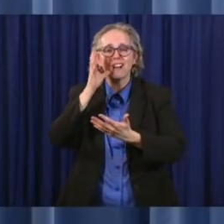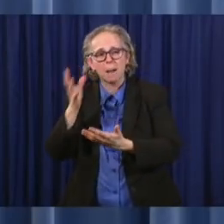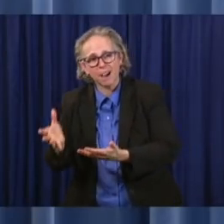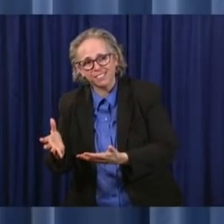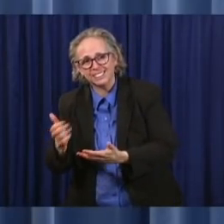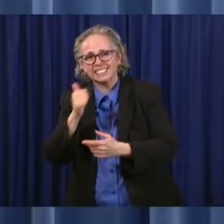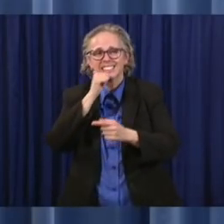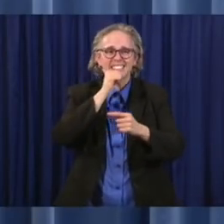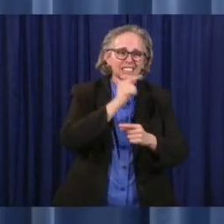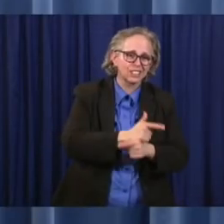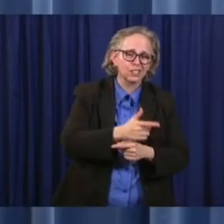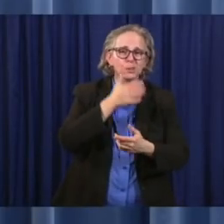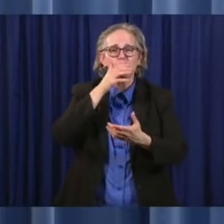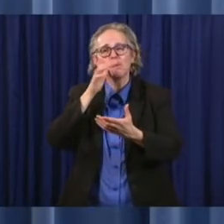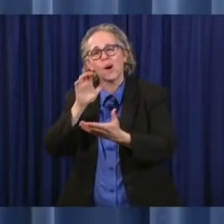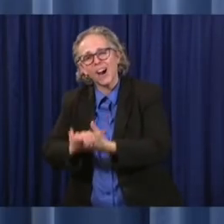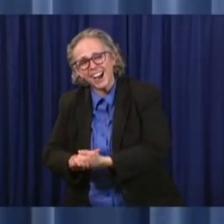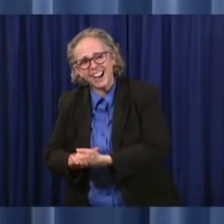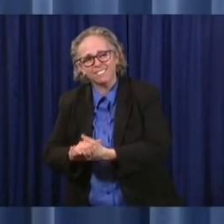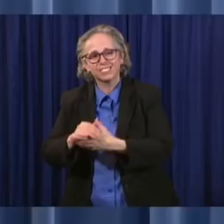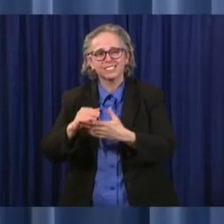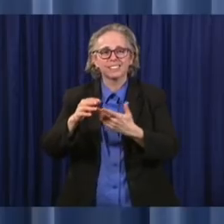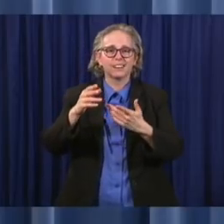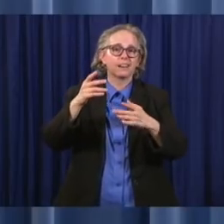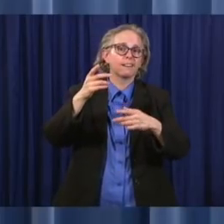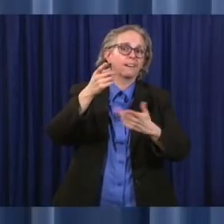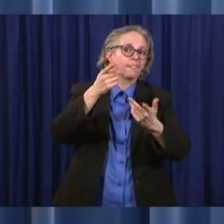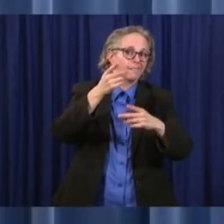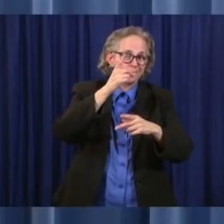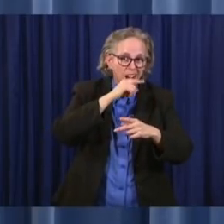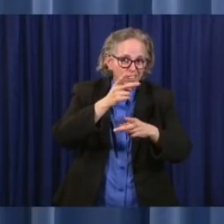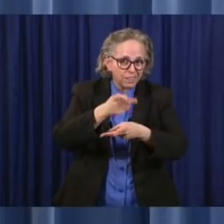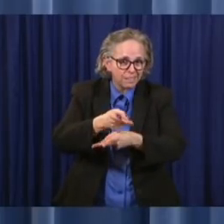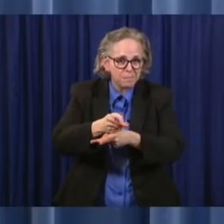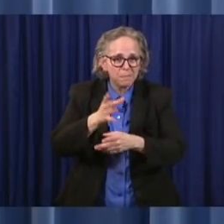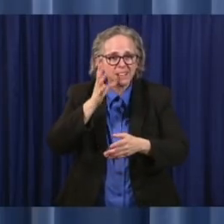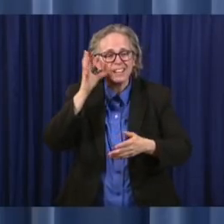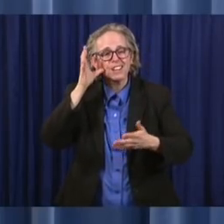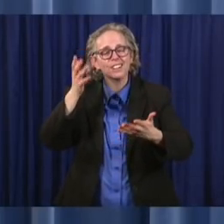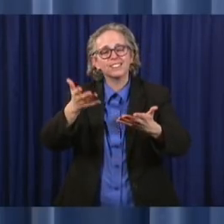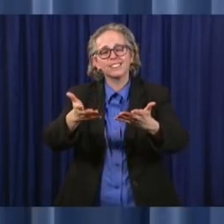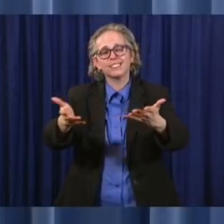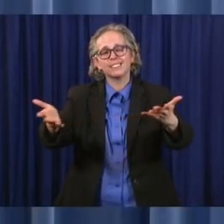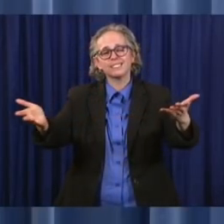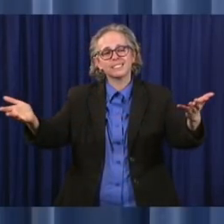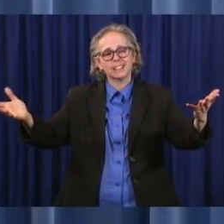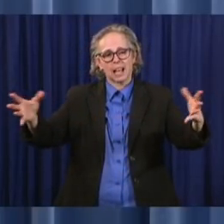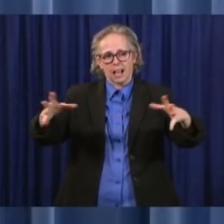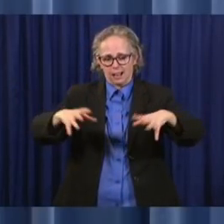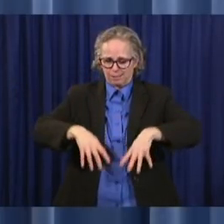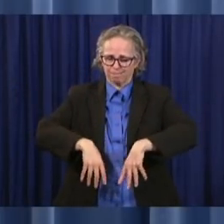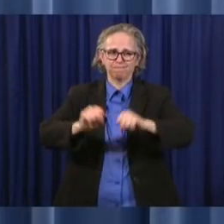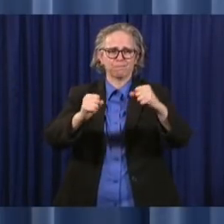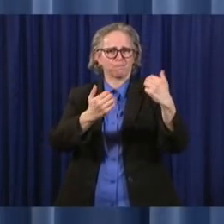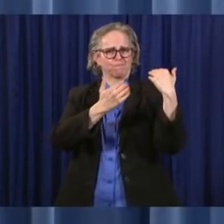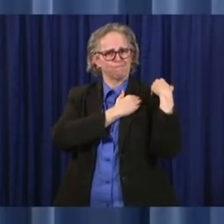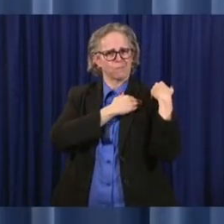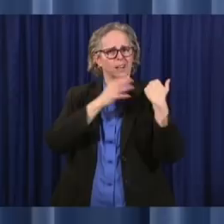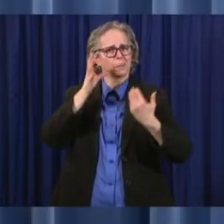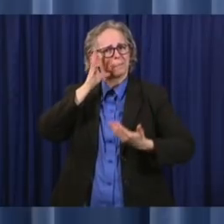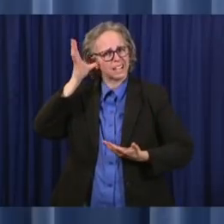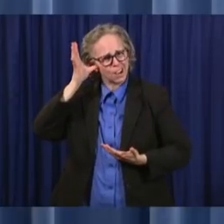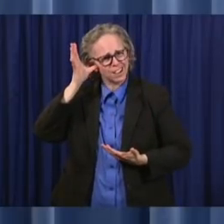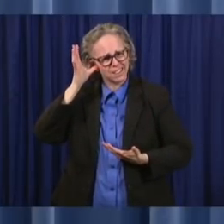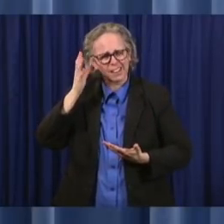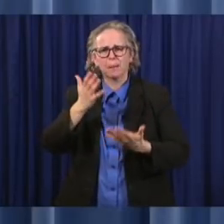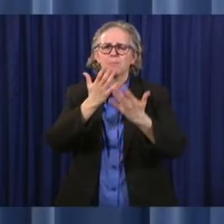foster parents, everyone out there who's serving in the role of a parent, we thank you. Thank you